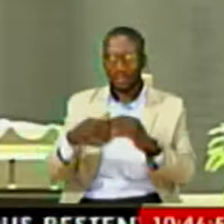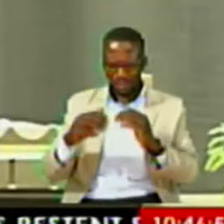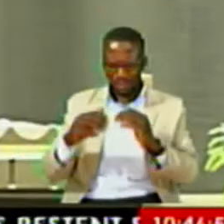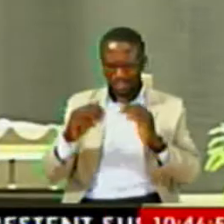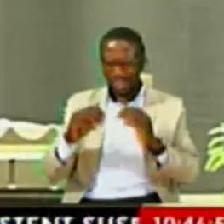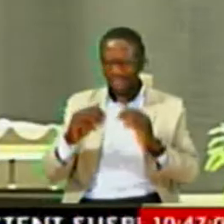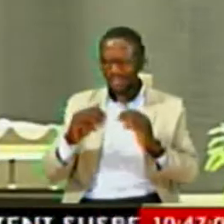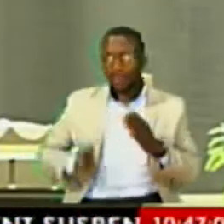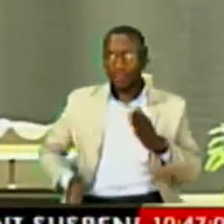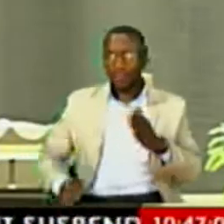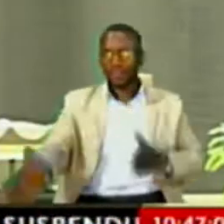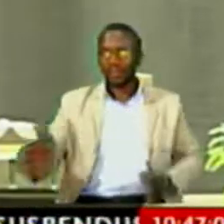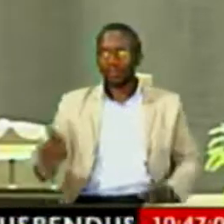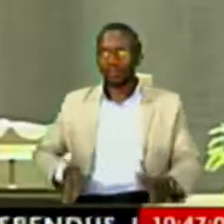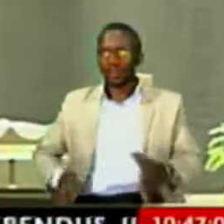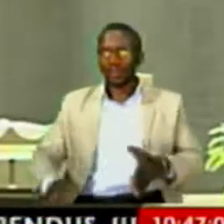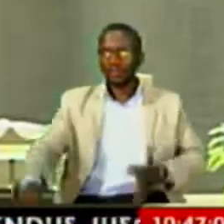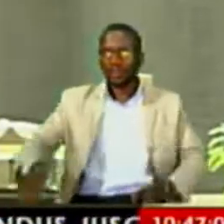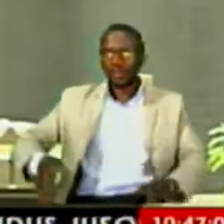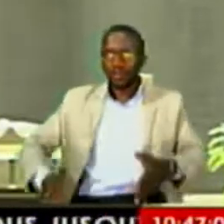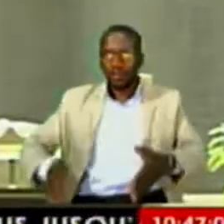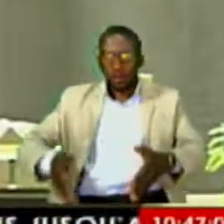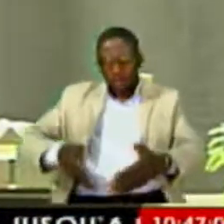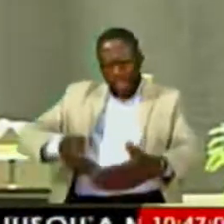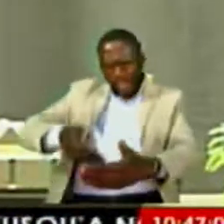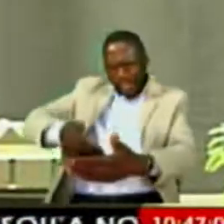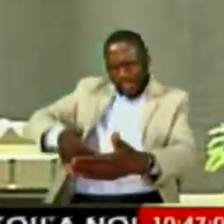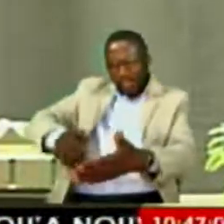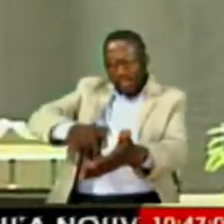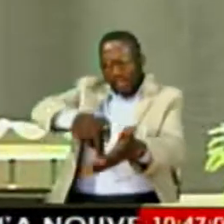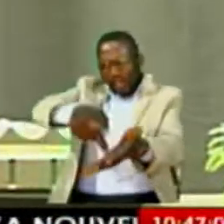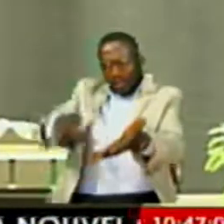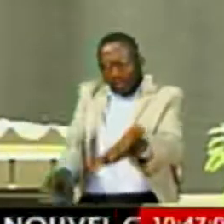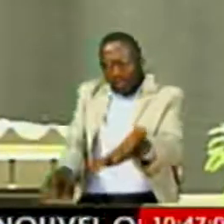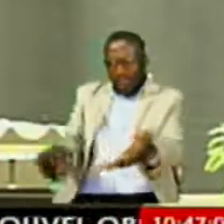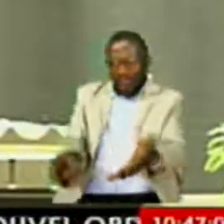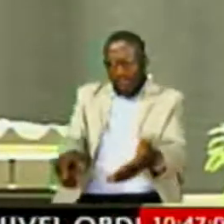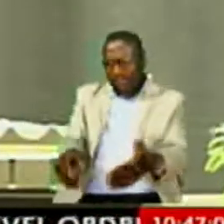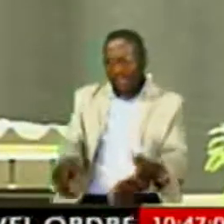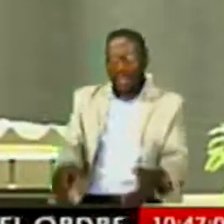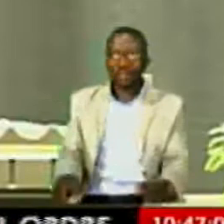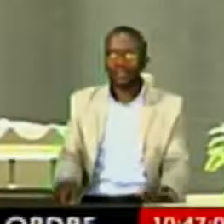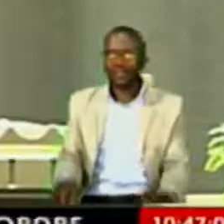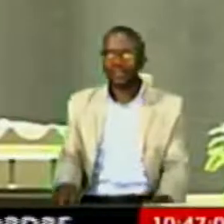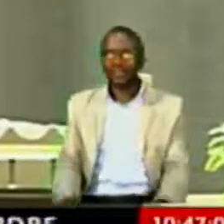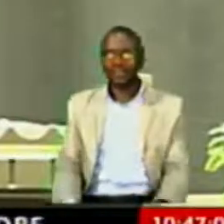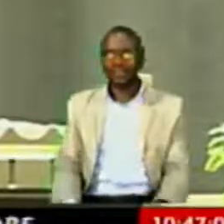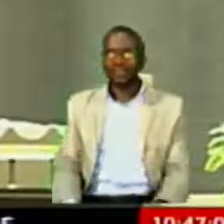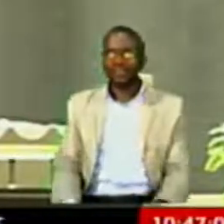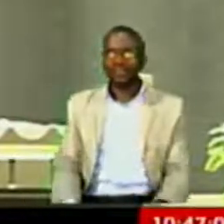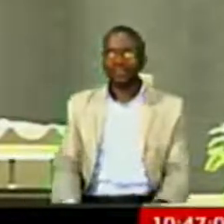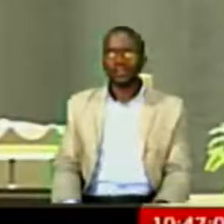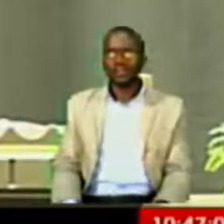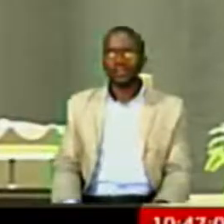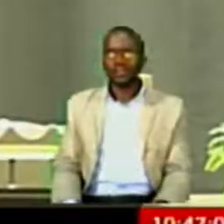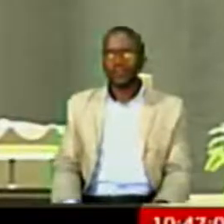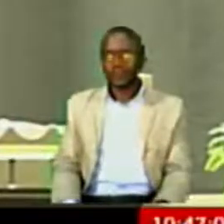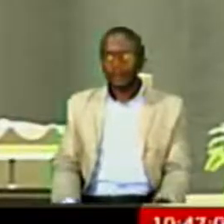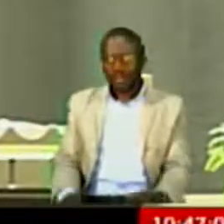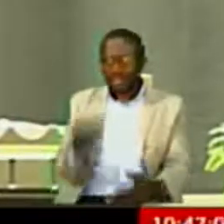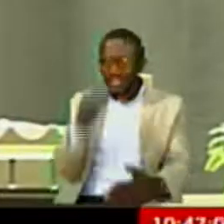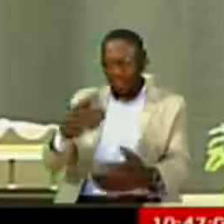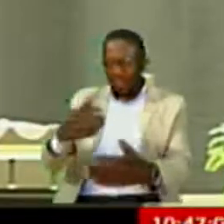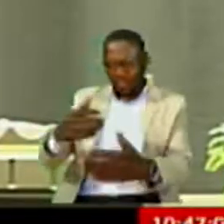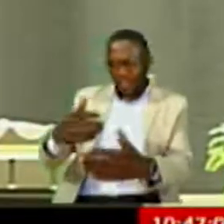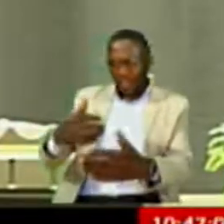si les pantalons tombent. The men also are wearing, they are sagging. They